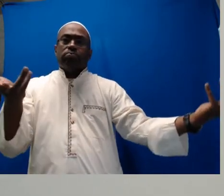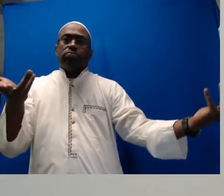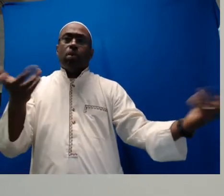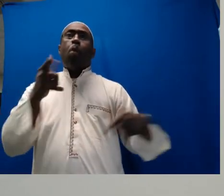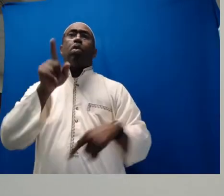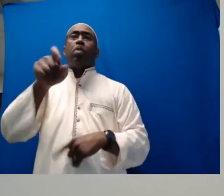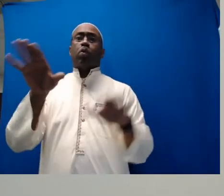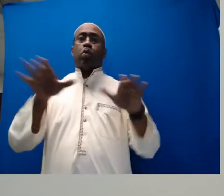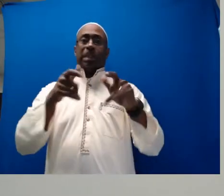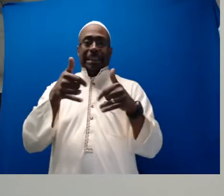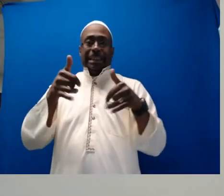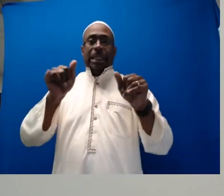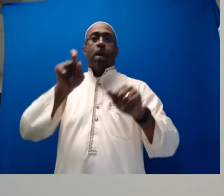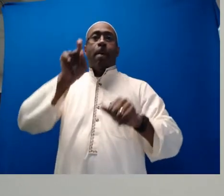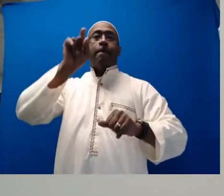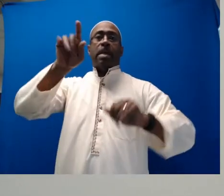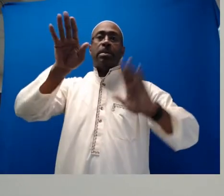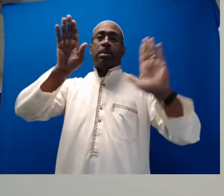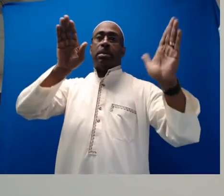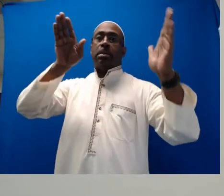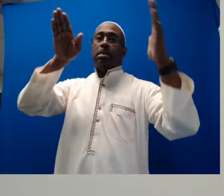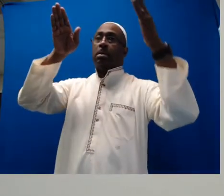in the remembrance of Allah Rabbul Alameen.